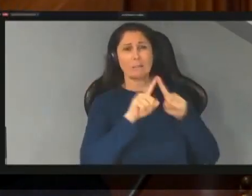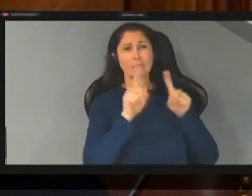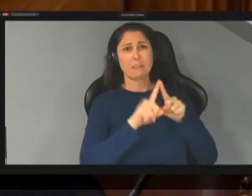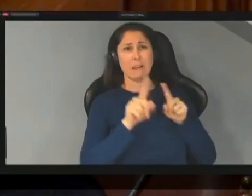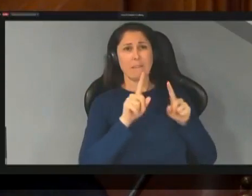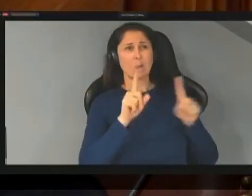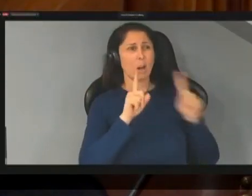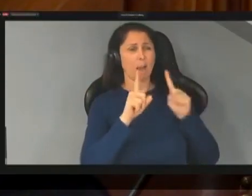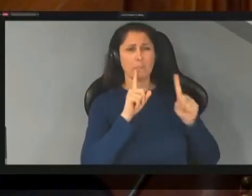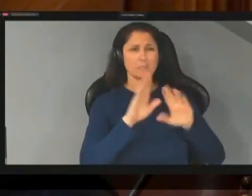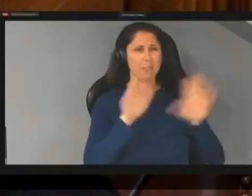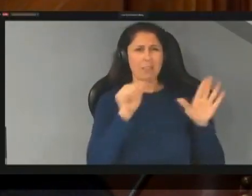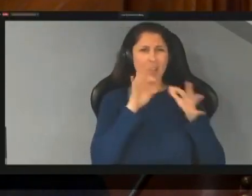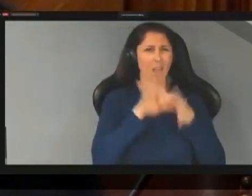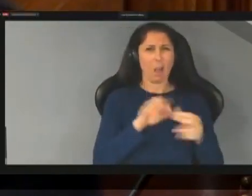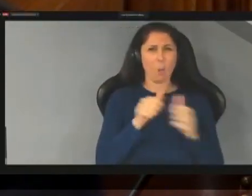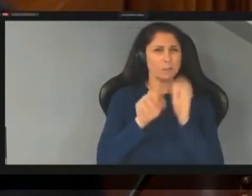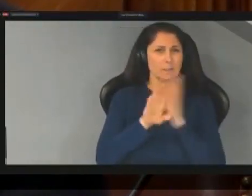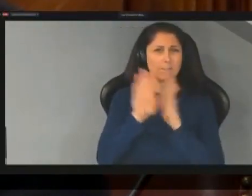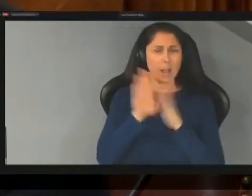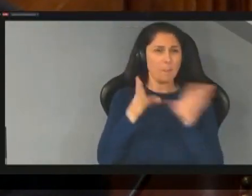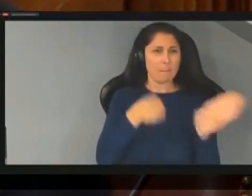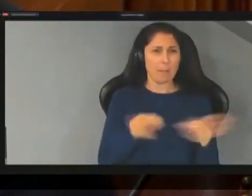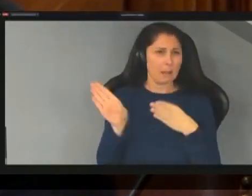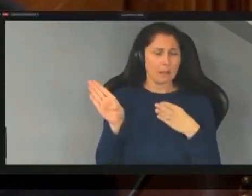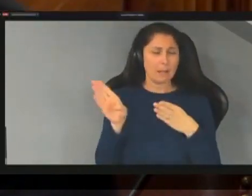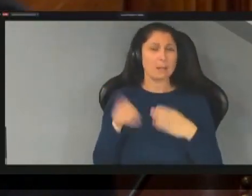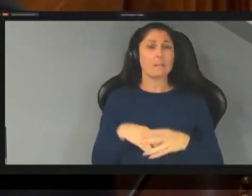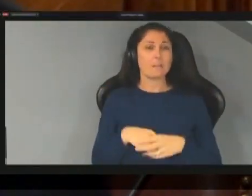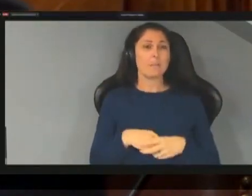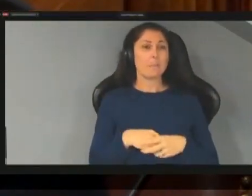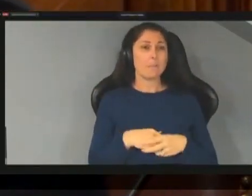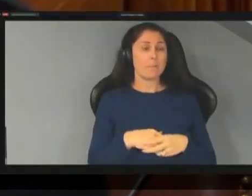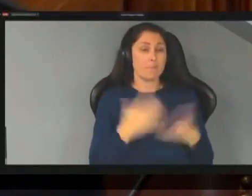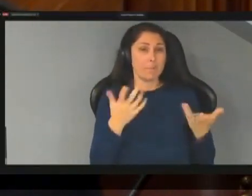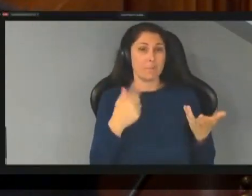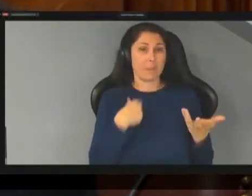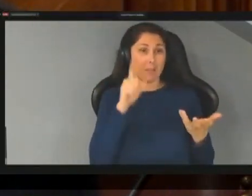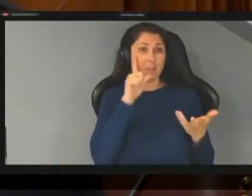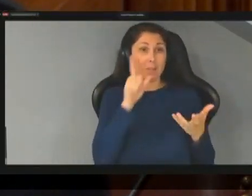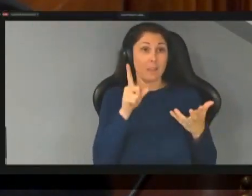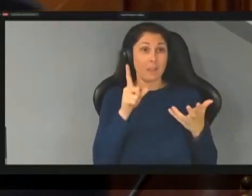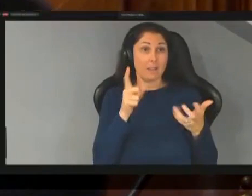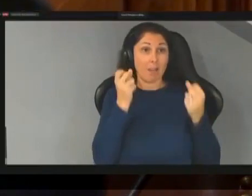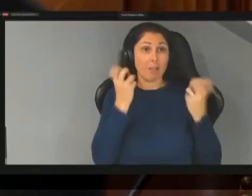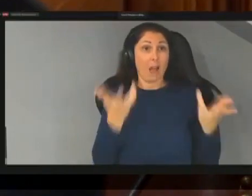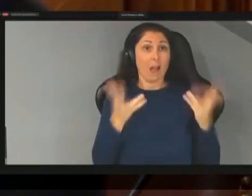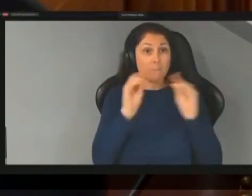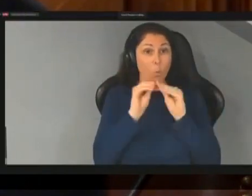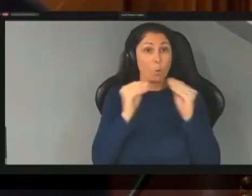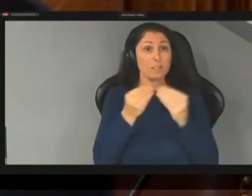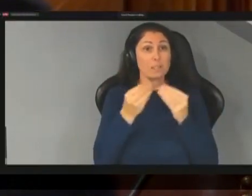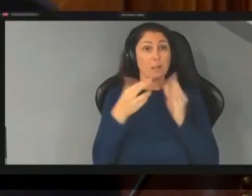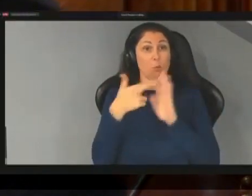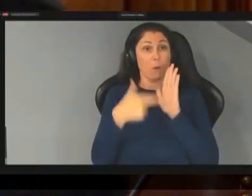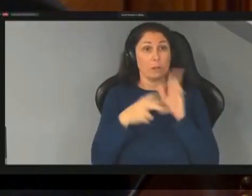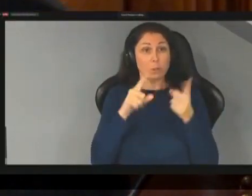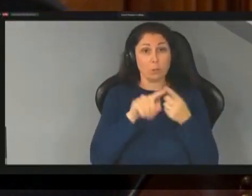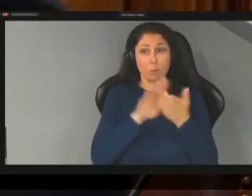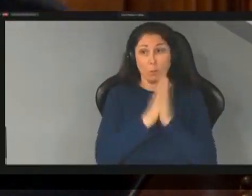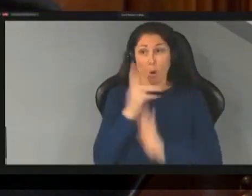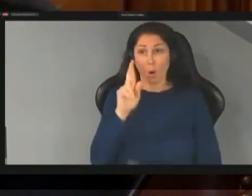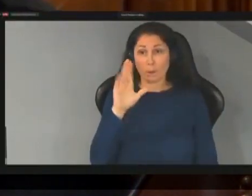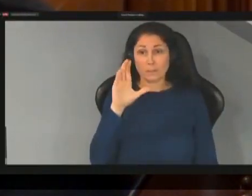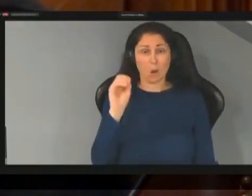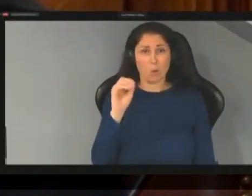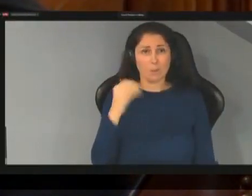do with development and planning. And quite frankly, I think that a lot of organizations registered to be RCOs and